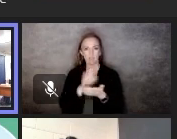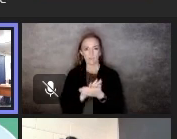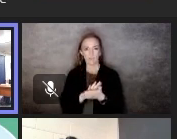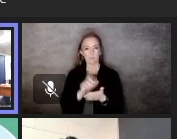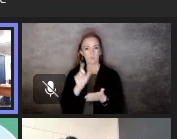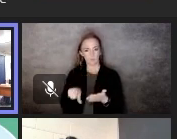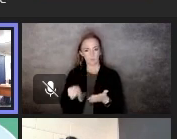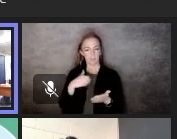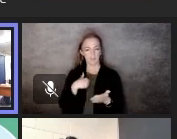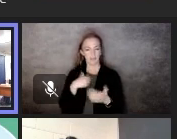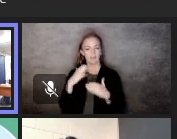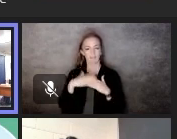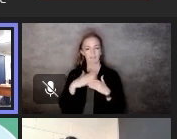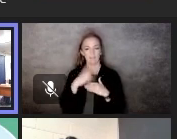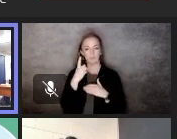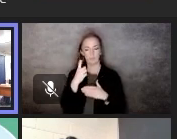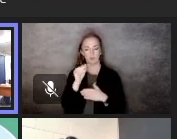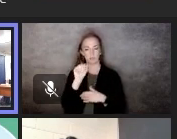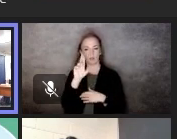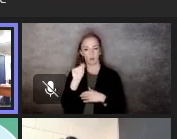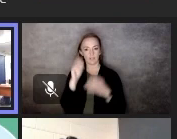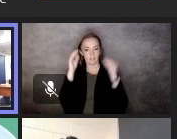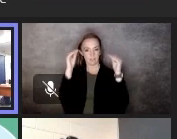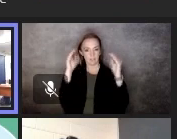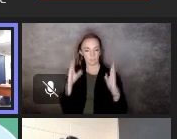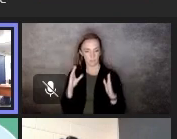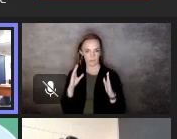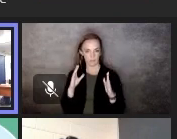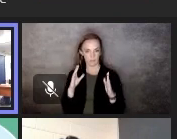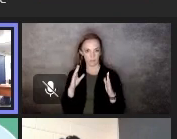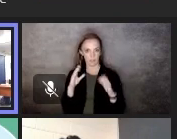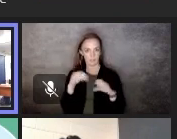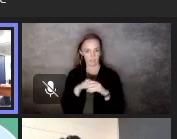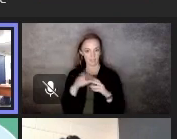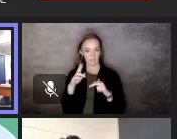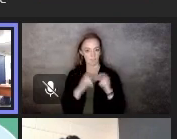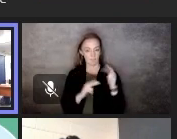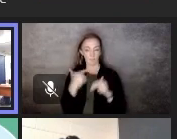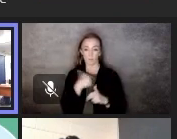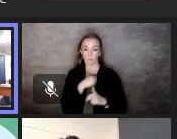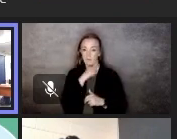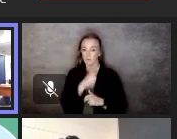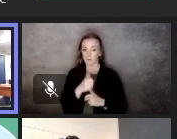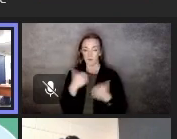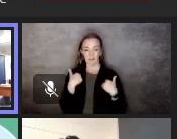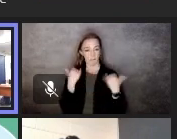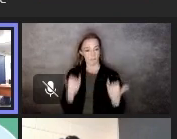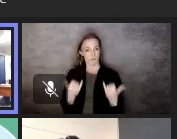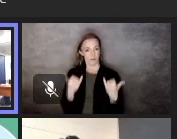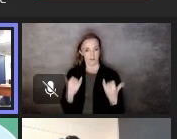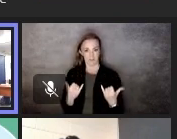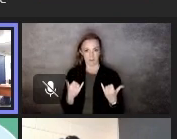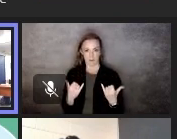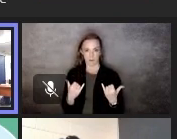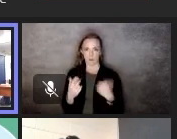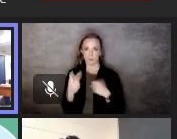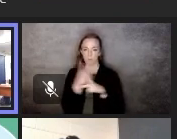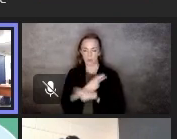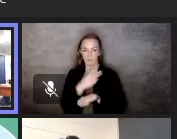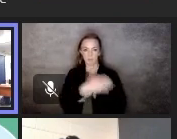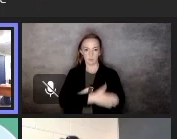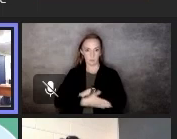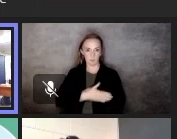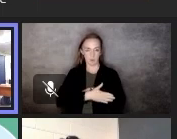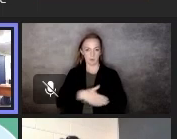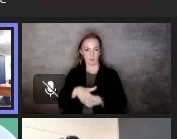have that right now across the state, especially in the rural areas. So that advocacy at the legislative level, I think, would be the number one